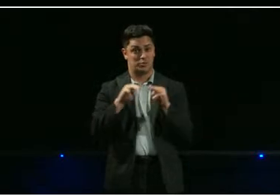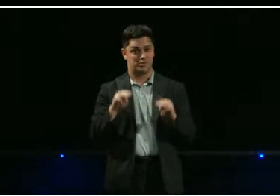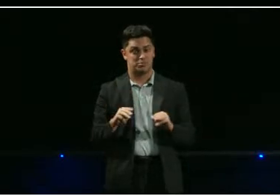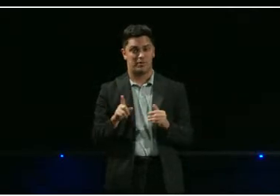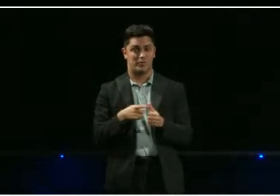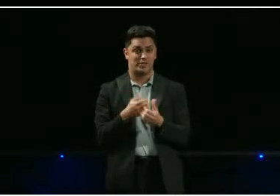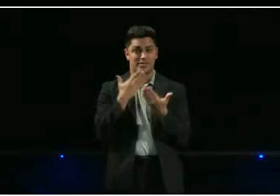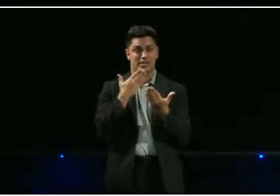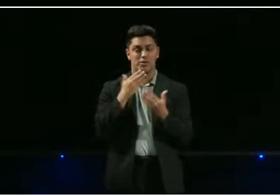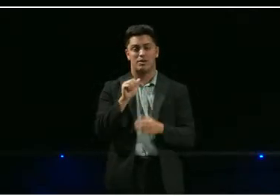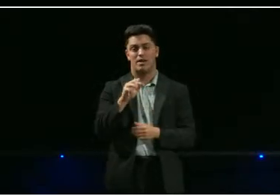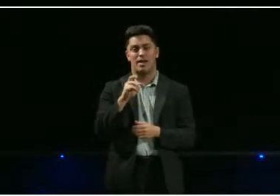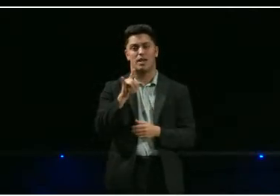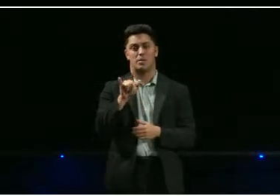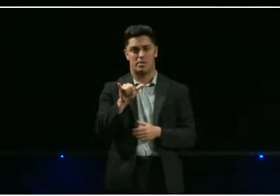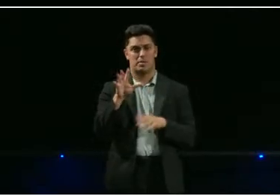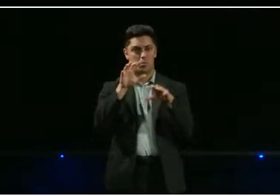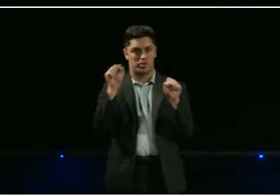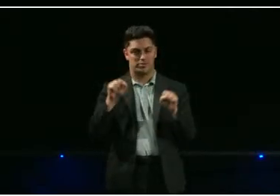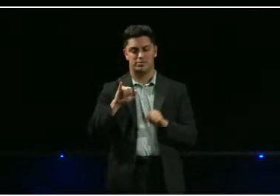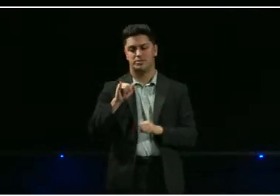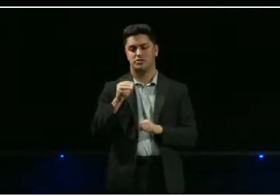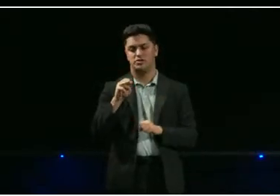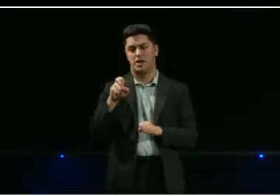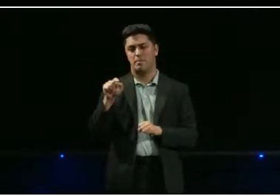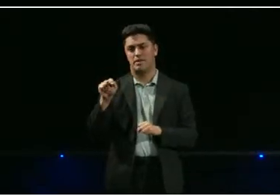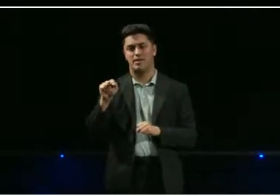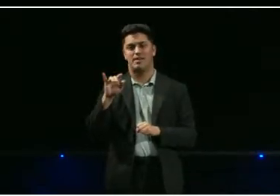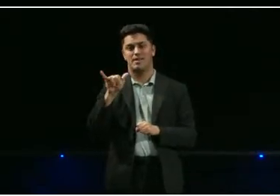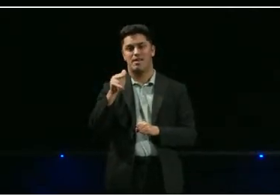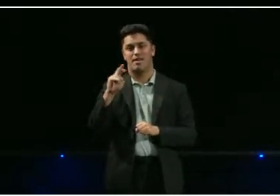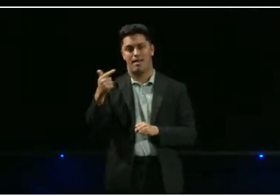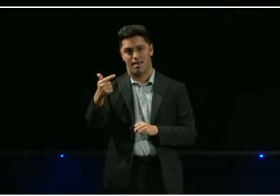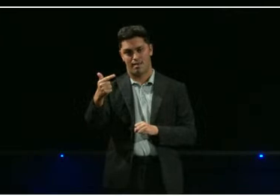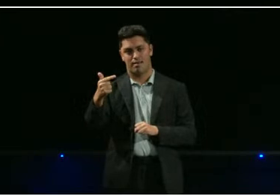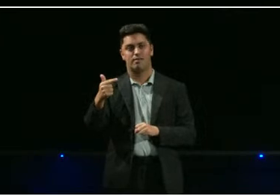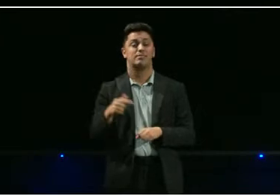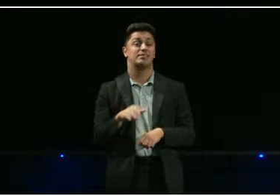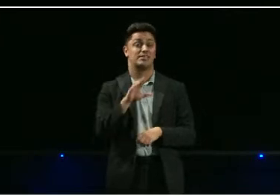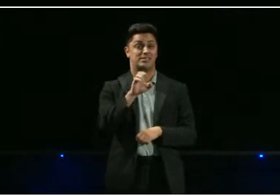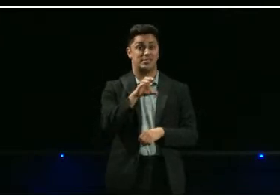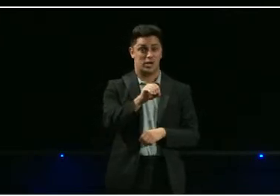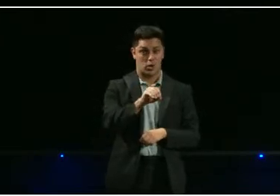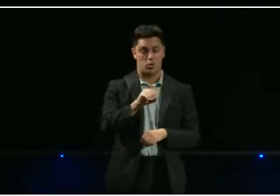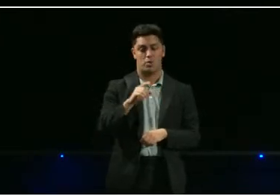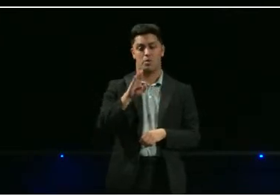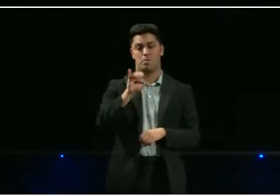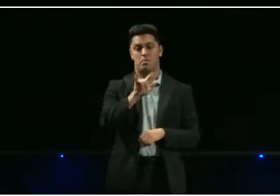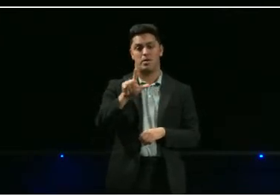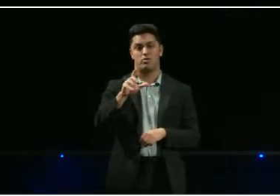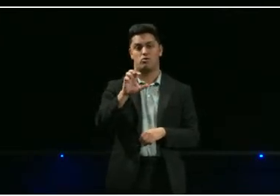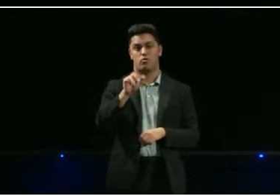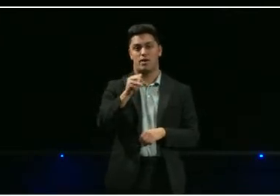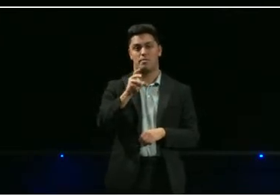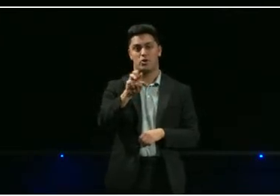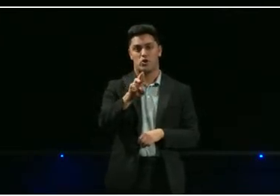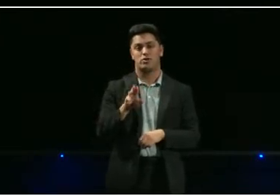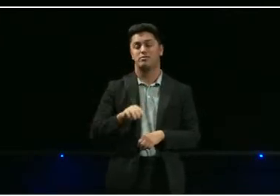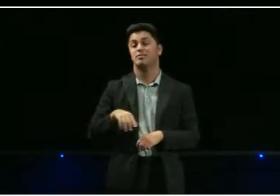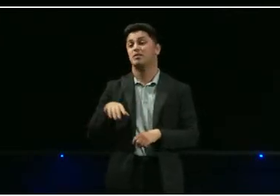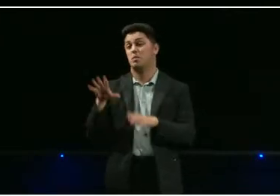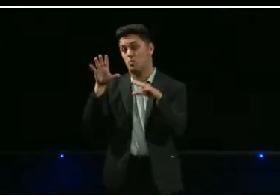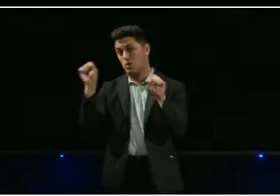thank Academy President Janet Yang, the Academy CEO, Bill Kramer, the Academy